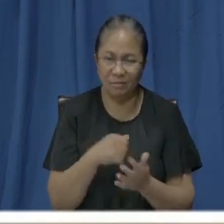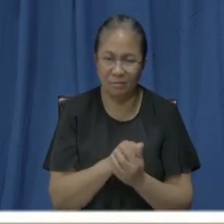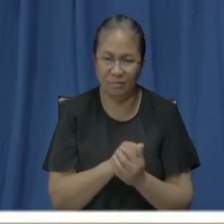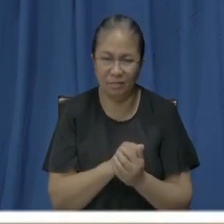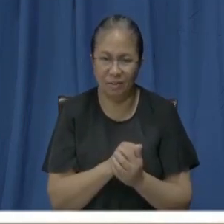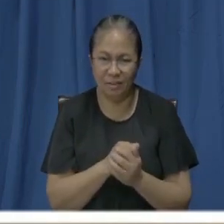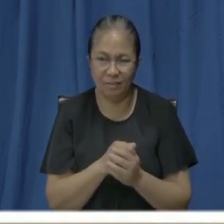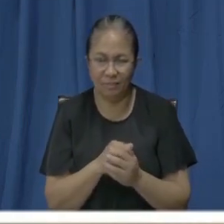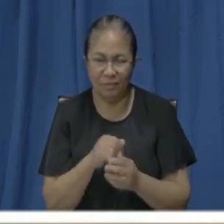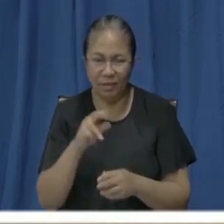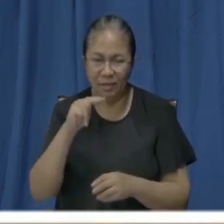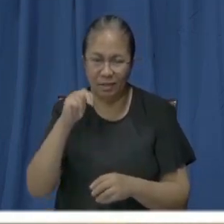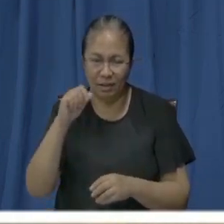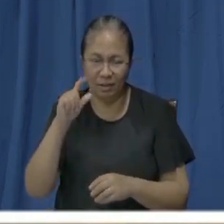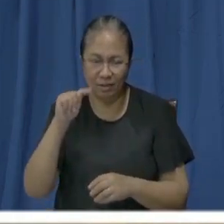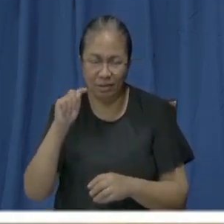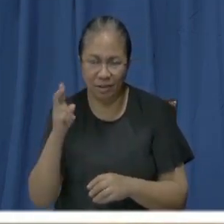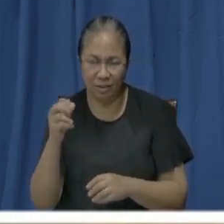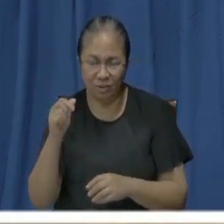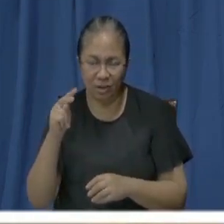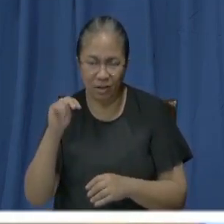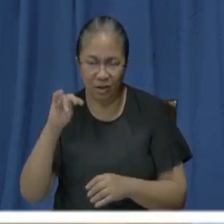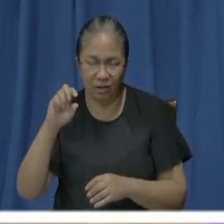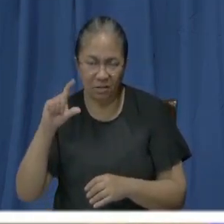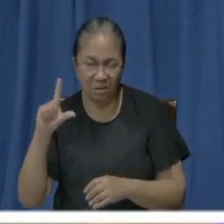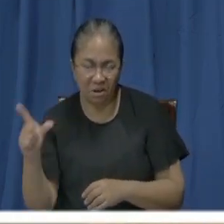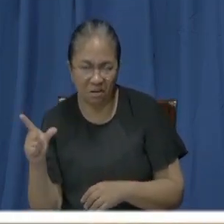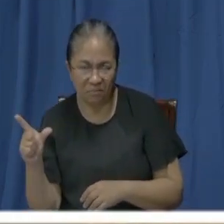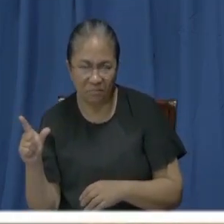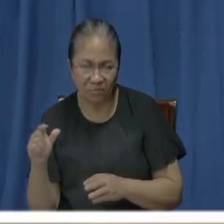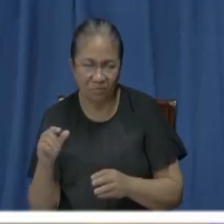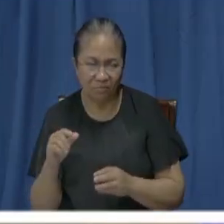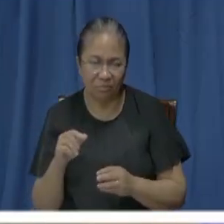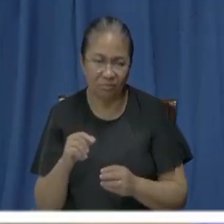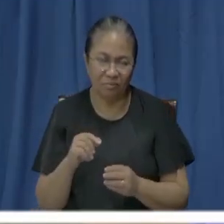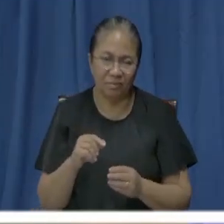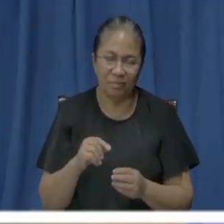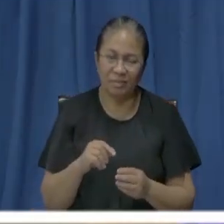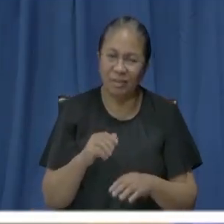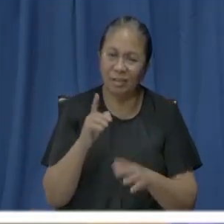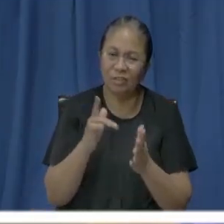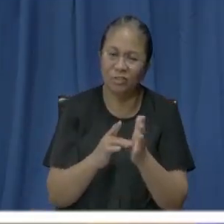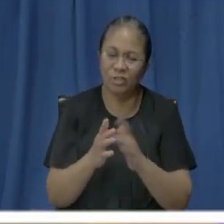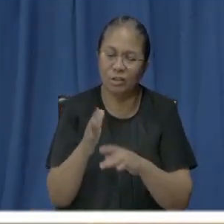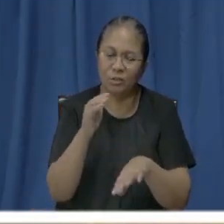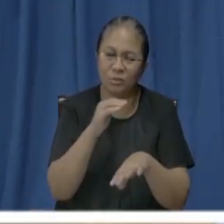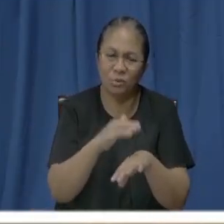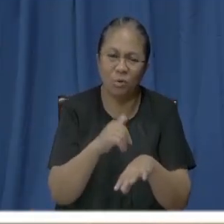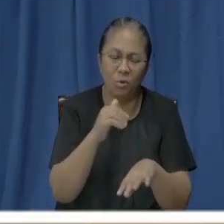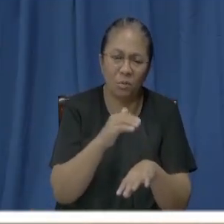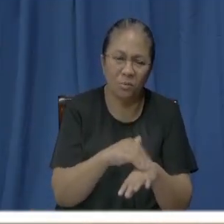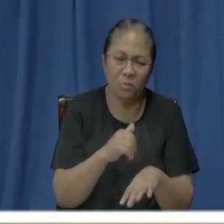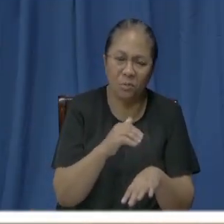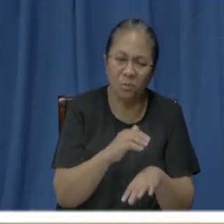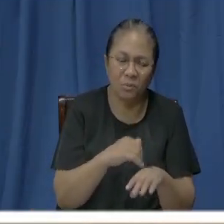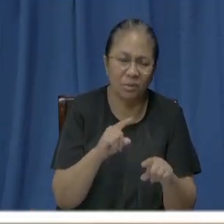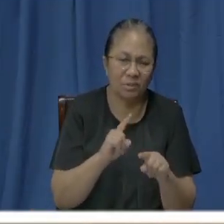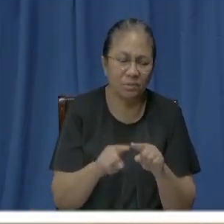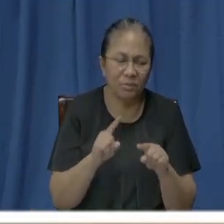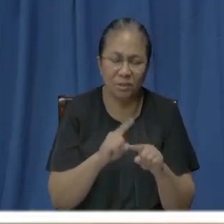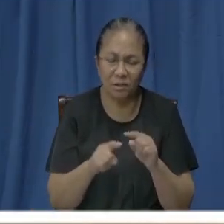called Nathanael, who said nothing good could come from Nazareth. He was prejudiced to the nth degree